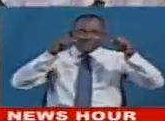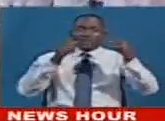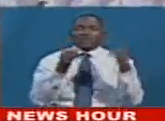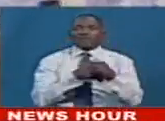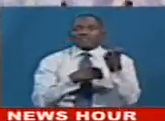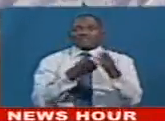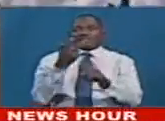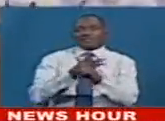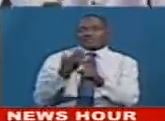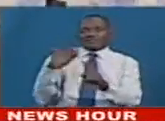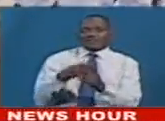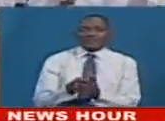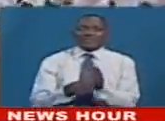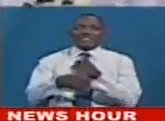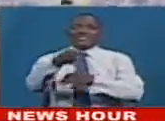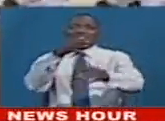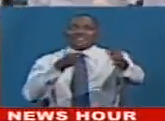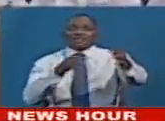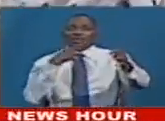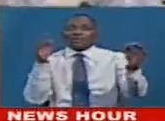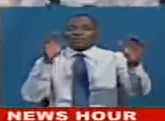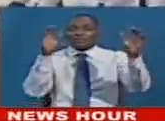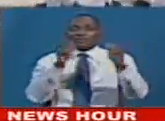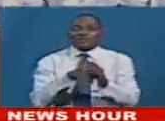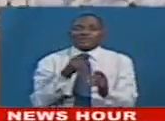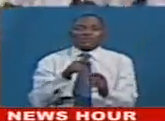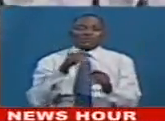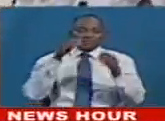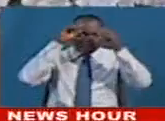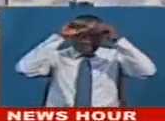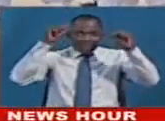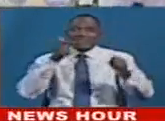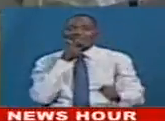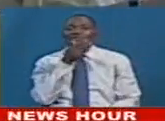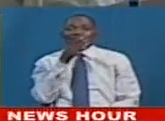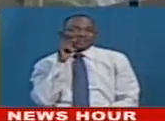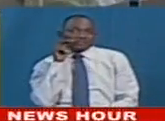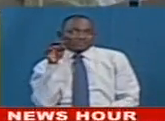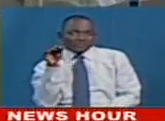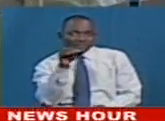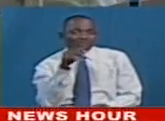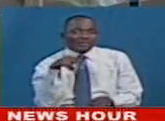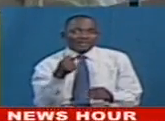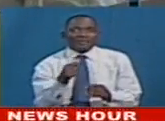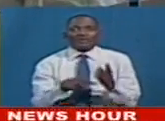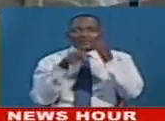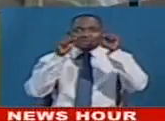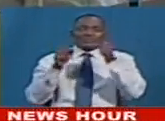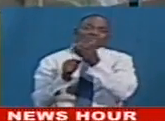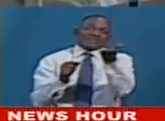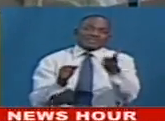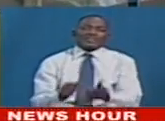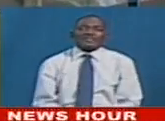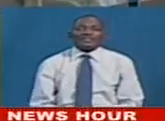last 3 months. The change of guard ceremony was witnessed by the president, Nana Akufo-Addo, Vice President Dr. Mahmoudou